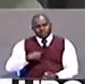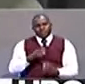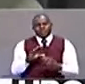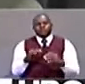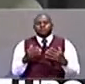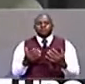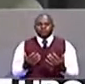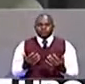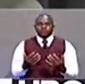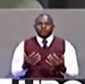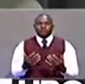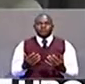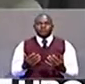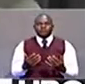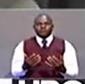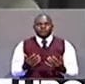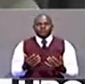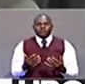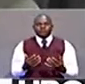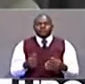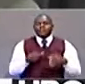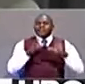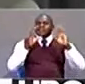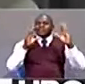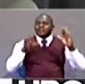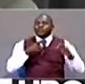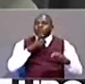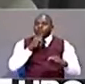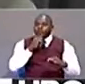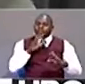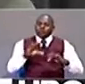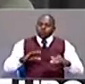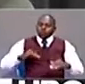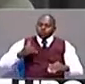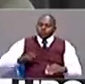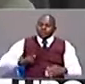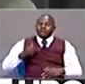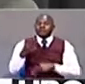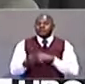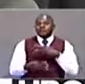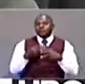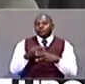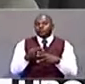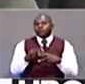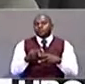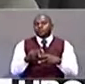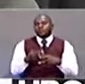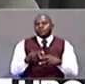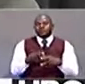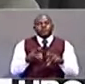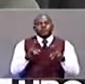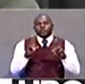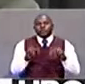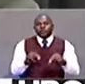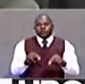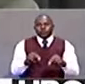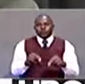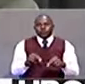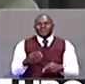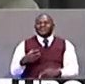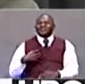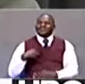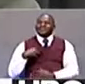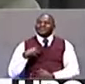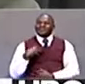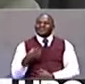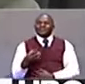that the success of a man or a woman in this world is not in the much wealth you